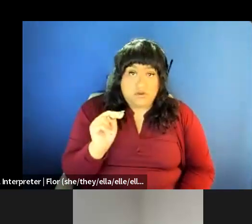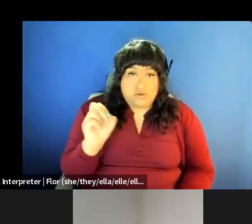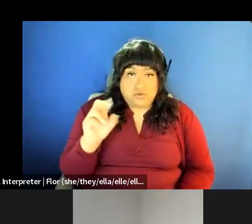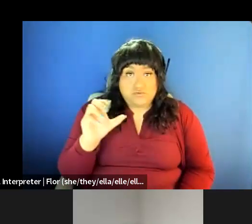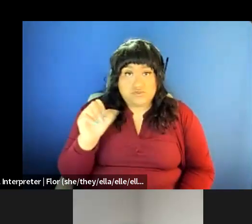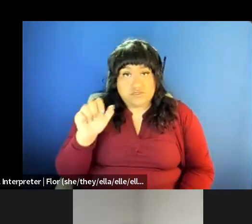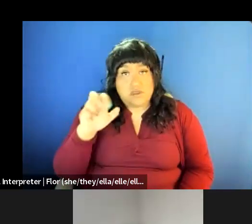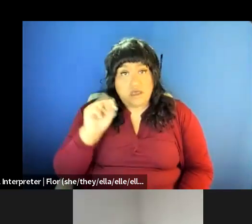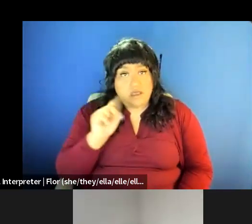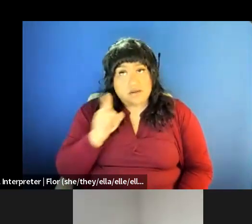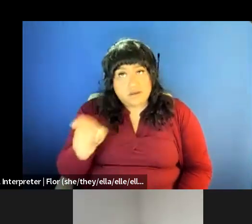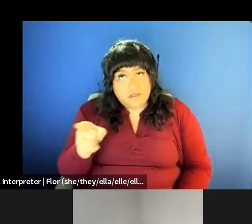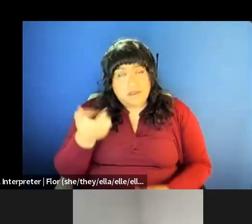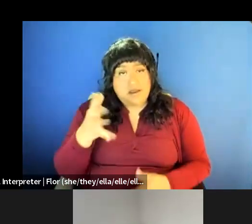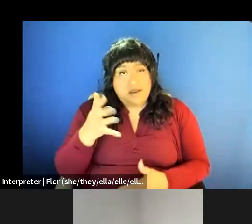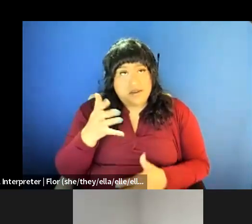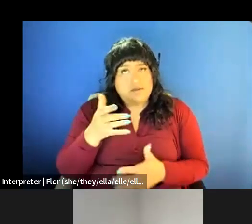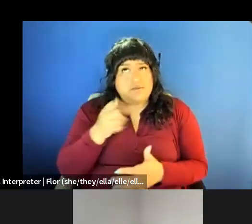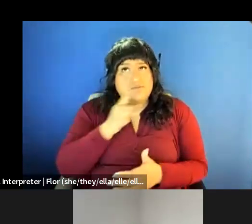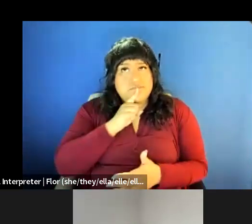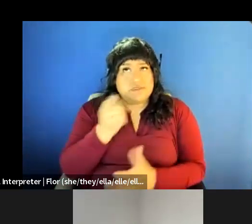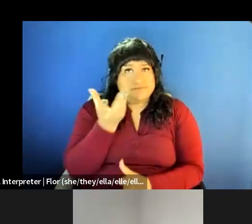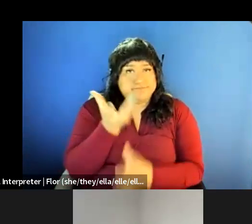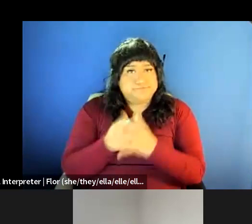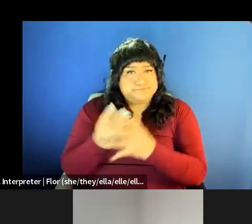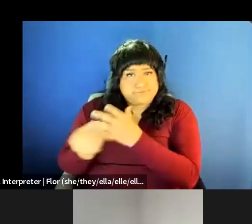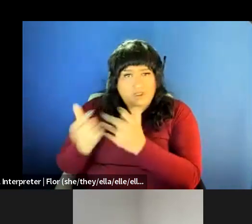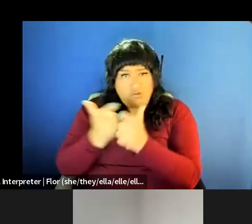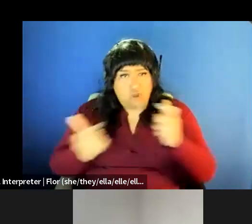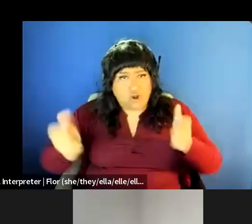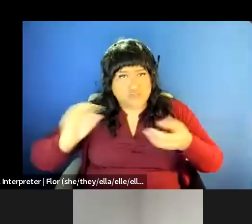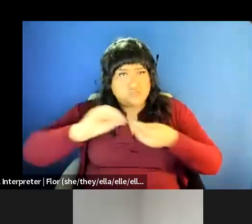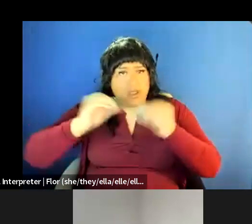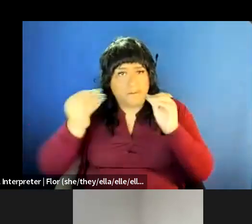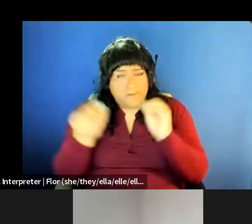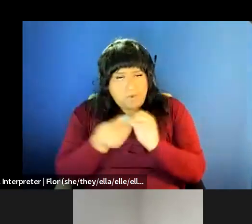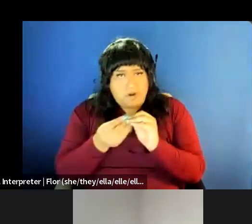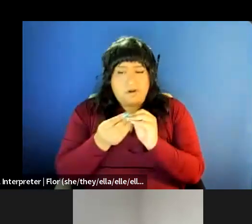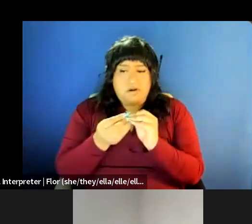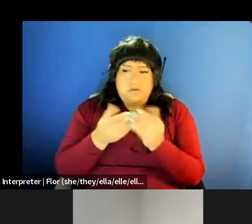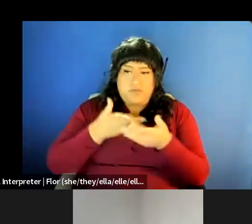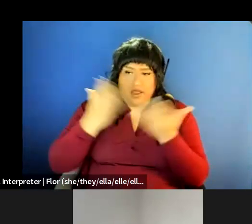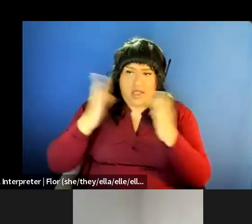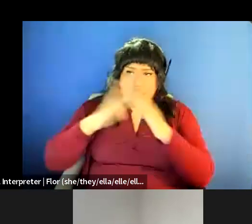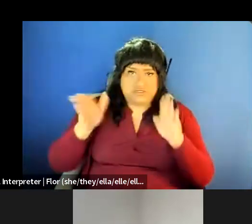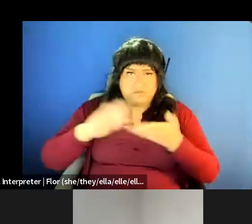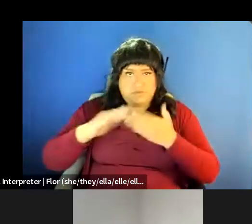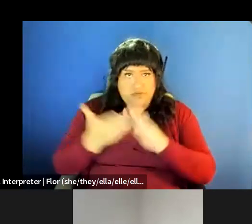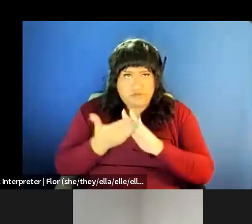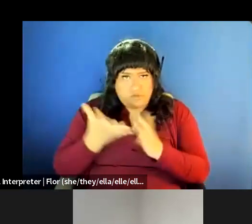to kind of disappear the large number of unhoused communities across our state. Right, and so this is how they'll